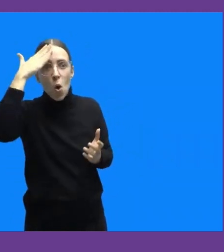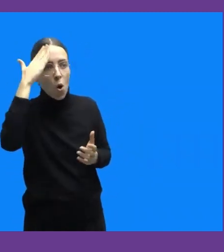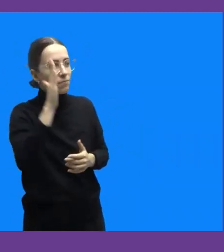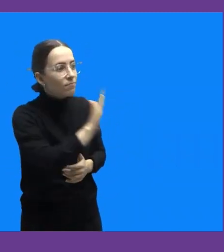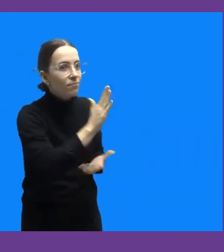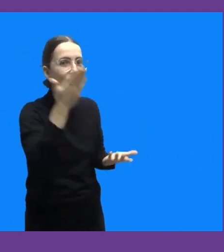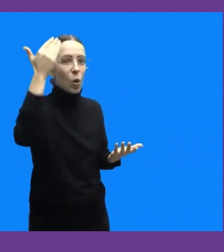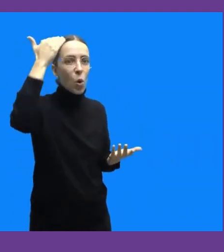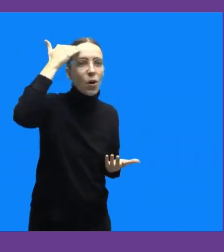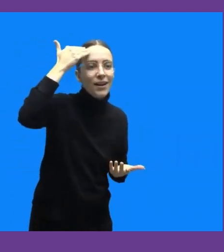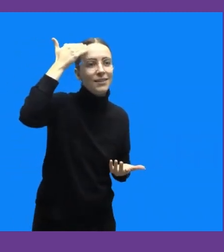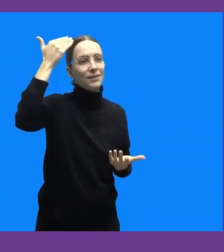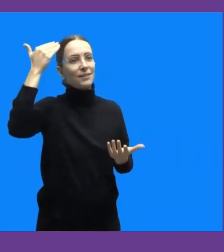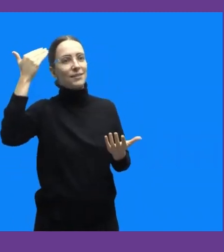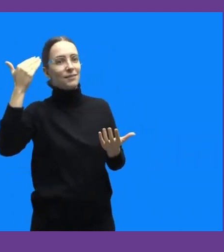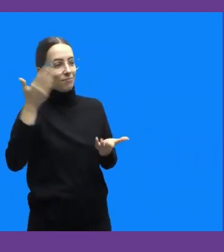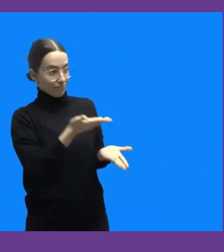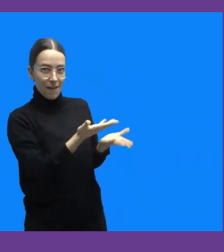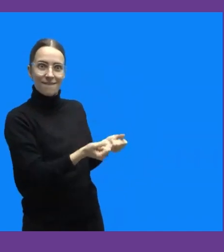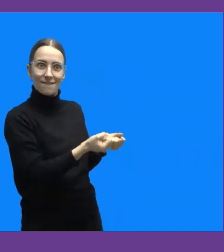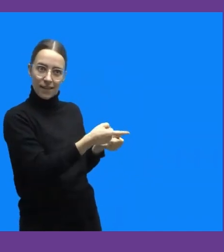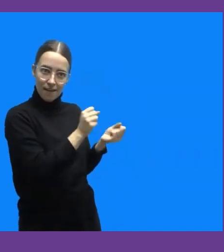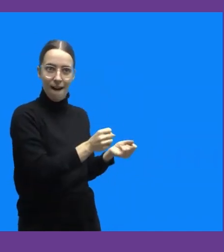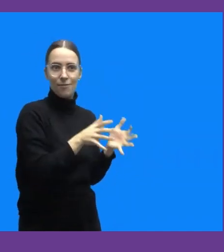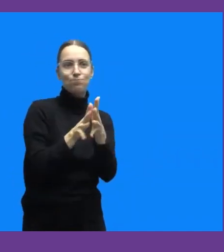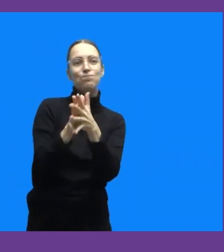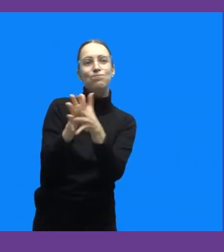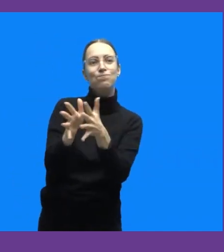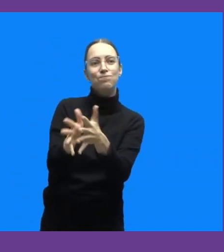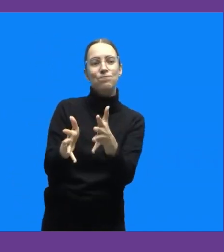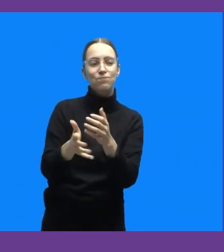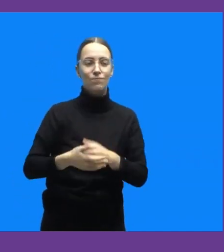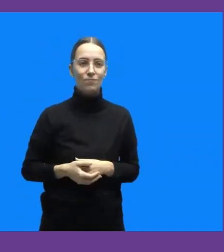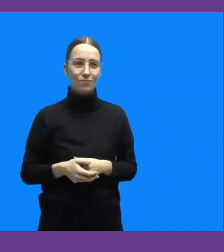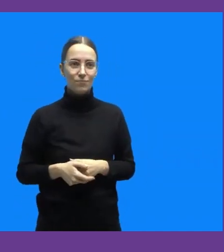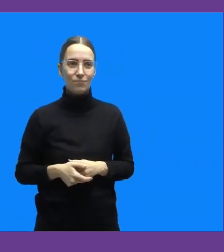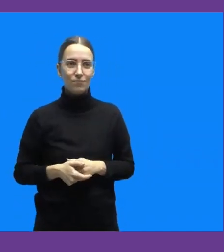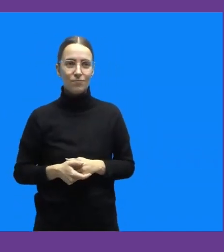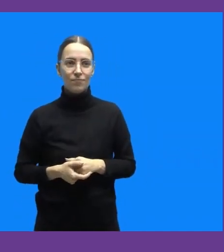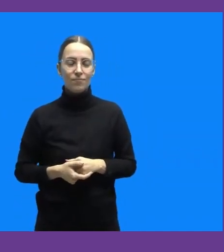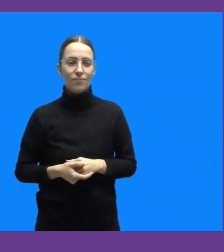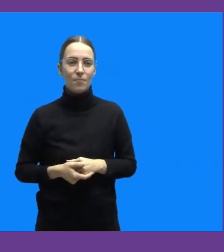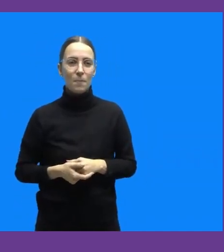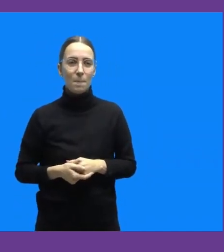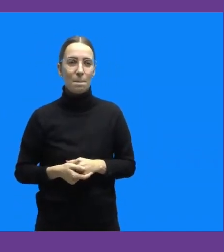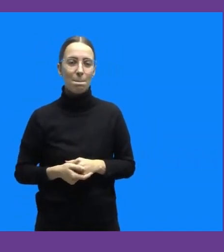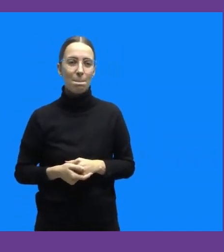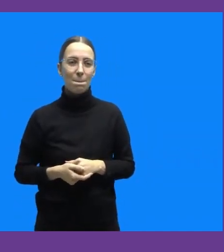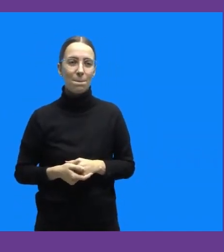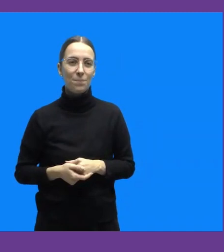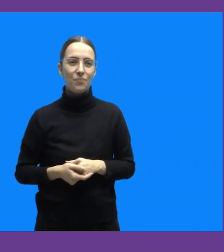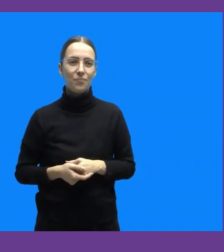you realize by experiencing how can you actually put all this into